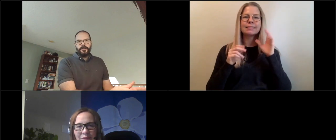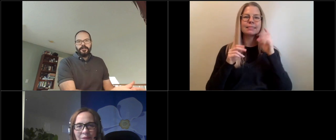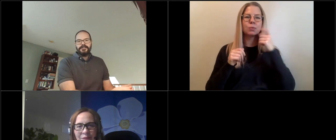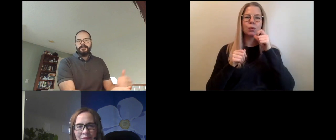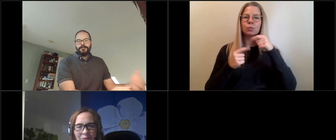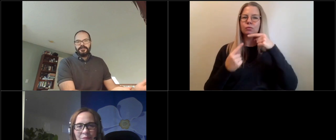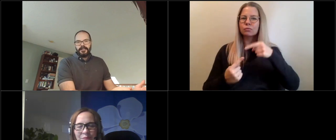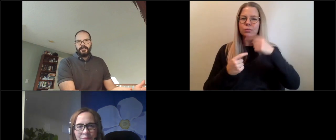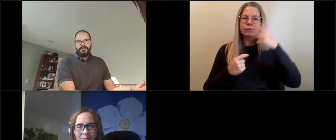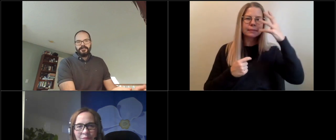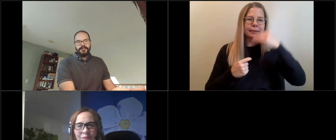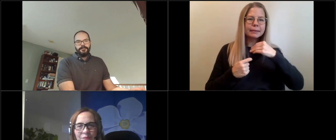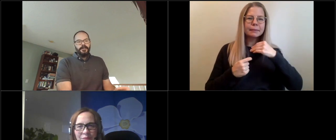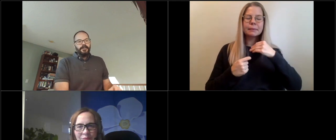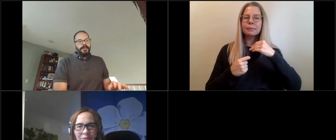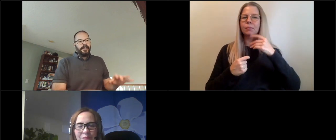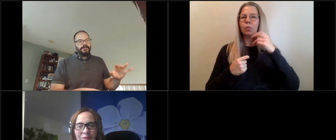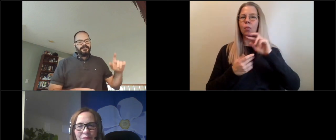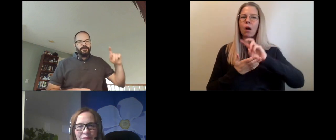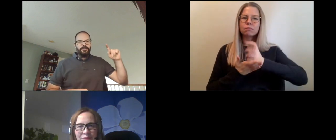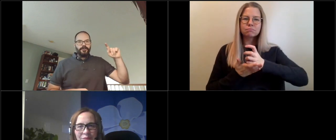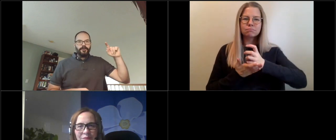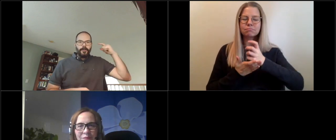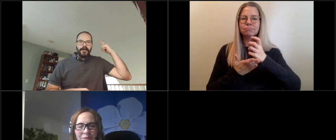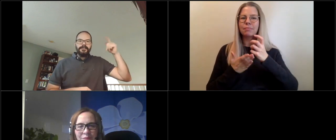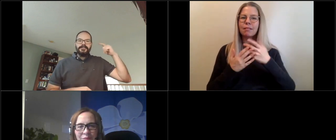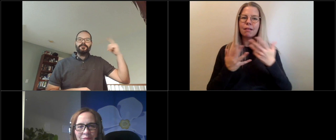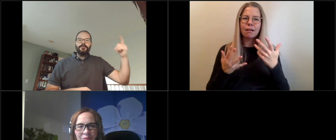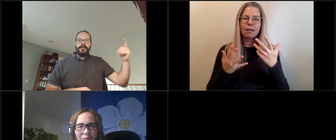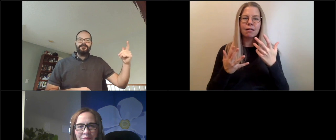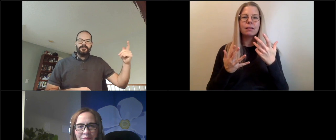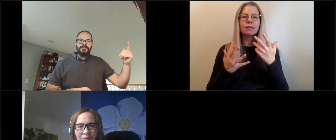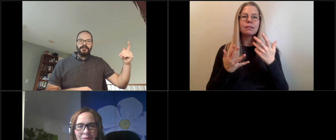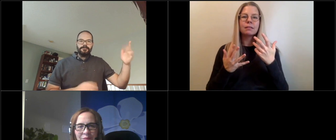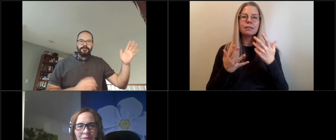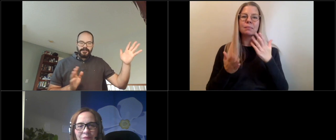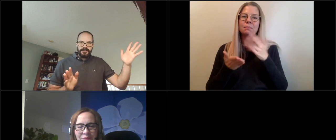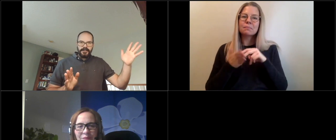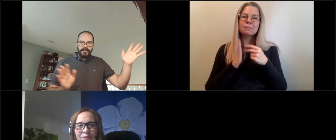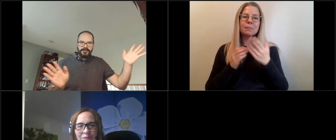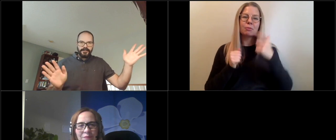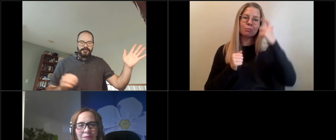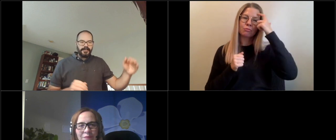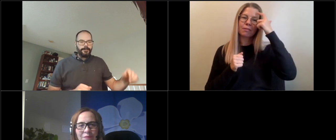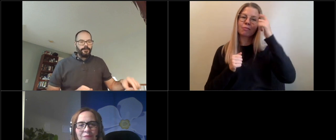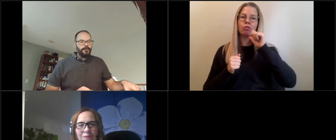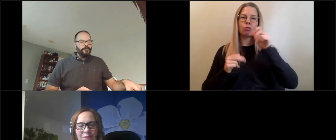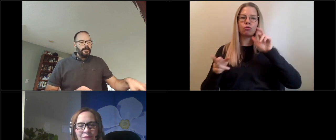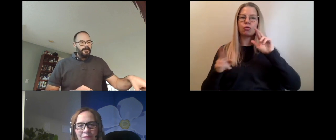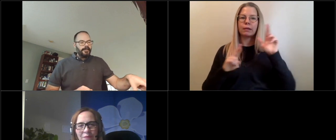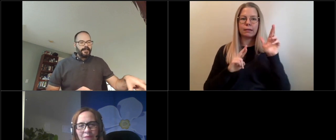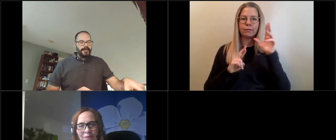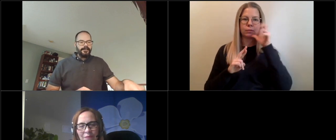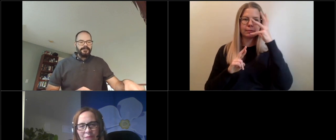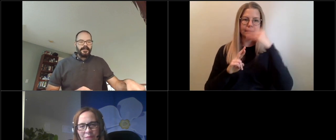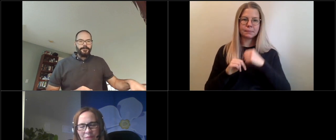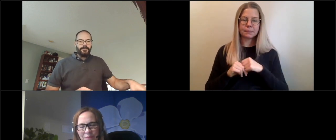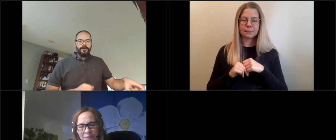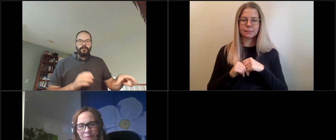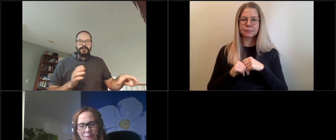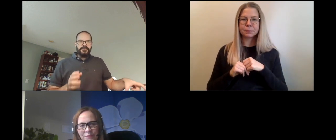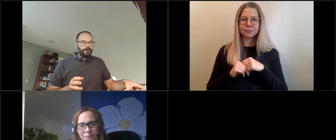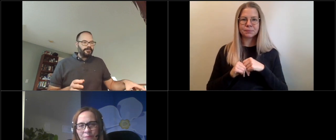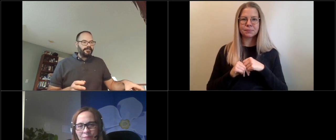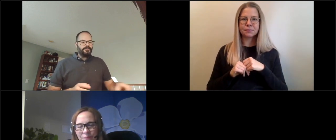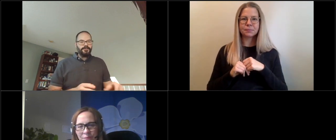or falling asleep or staying asleep. And so their mind isn't ready for sleep, let's say, as an example. In that example,